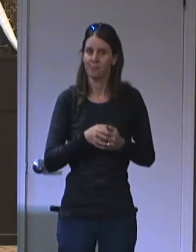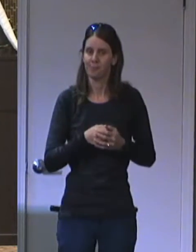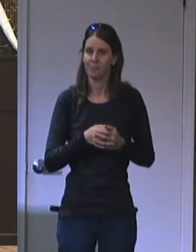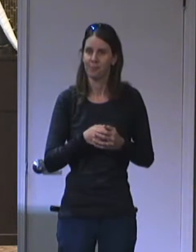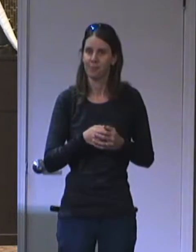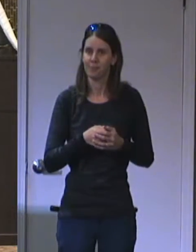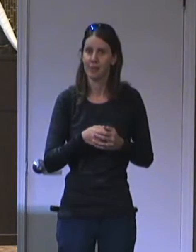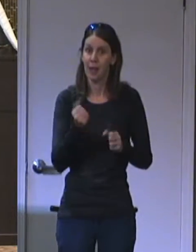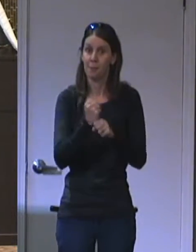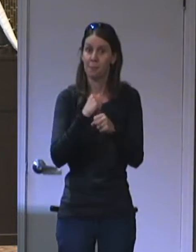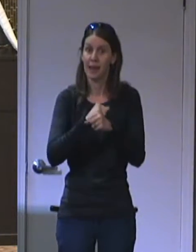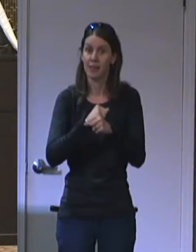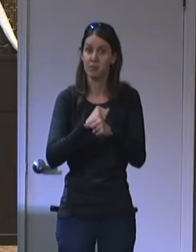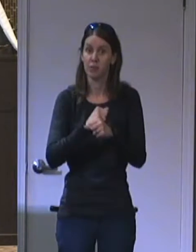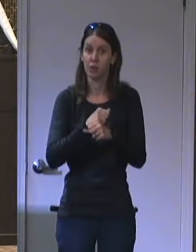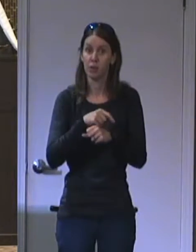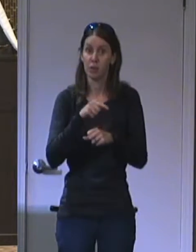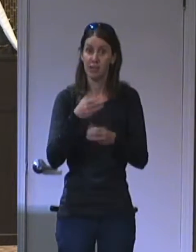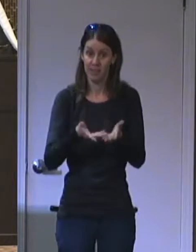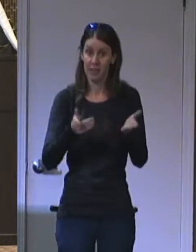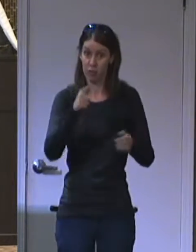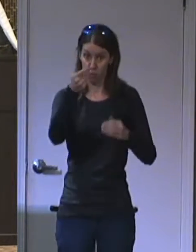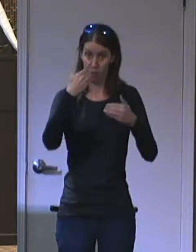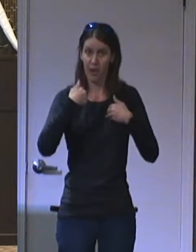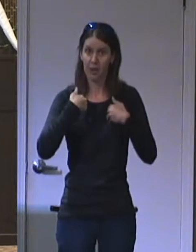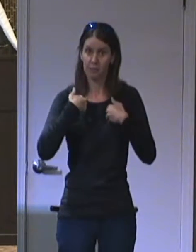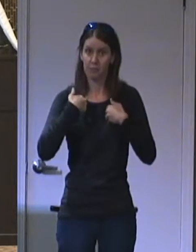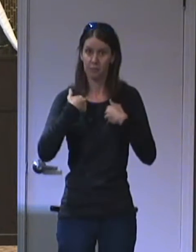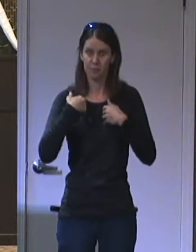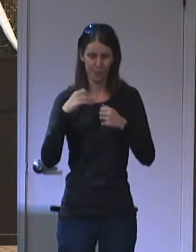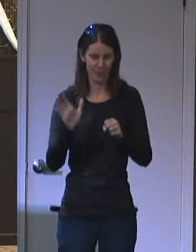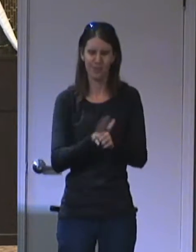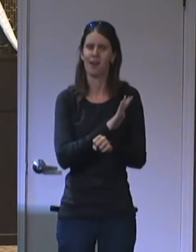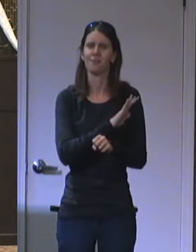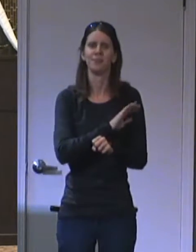It says, makes what you have enough.